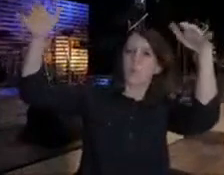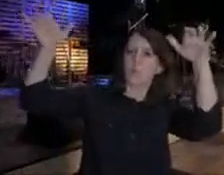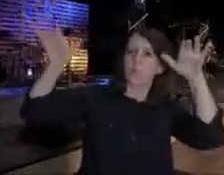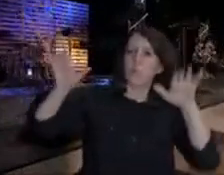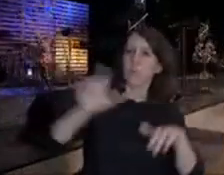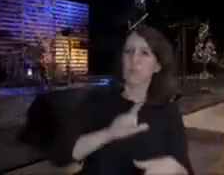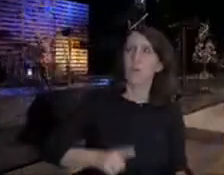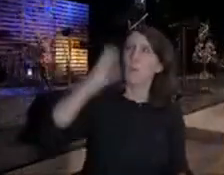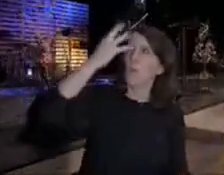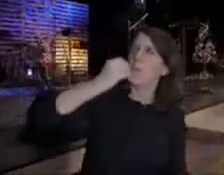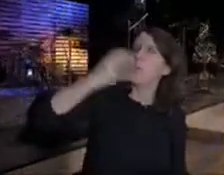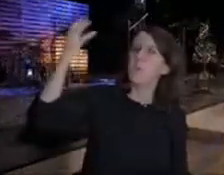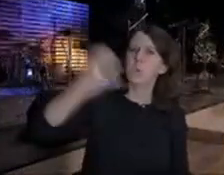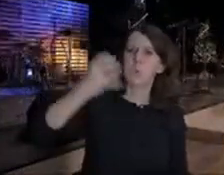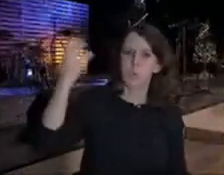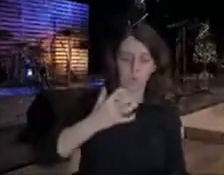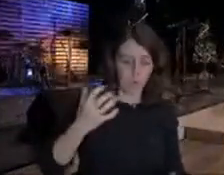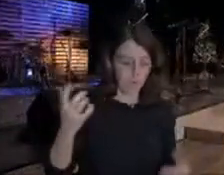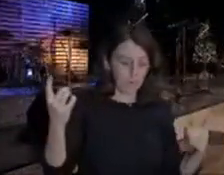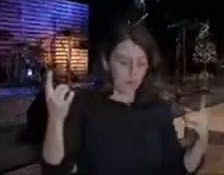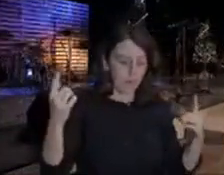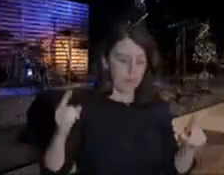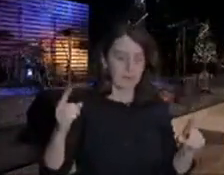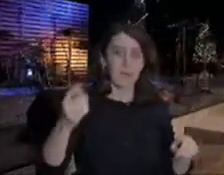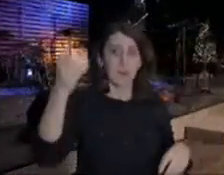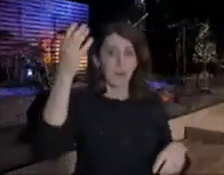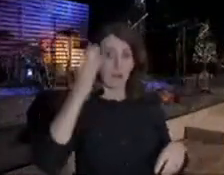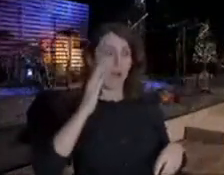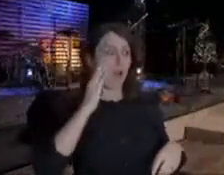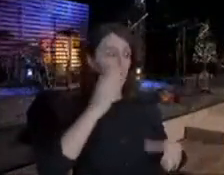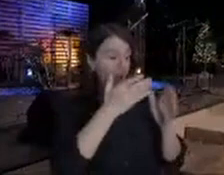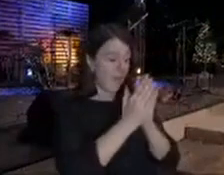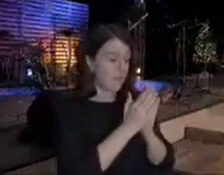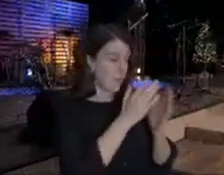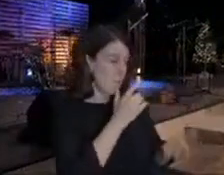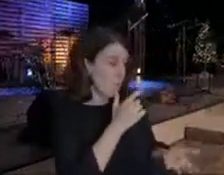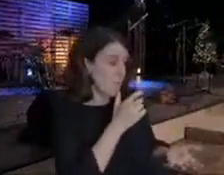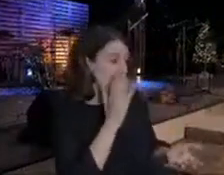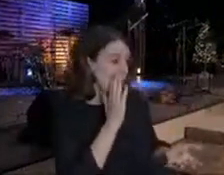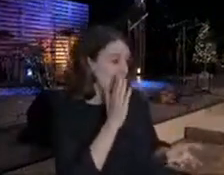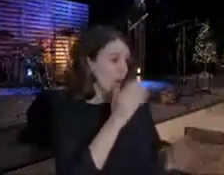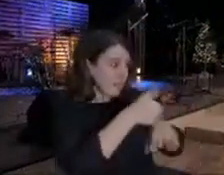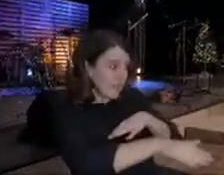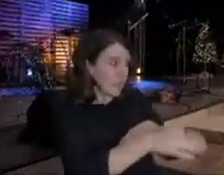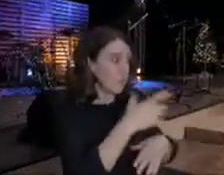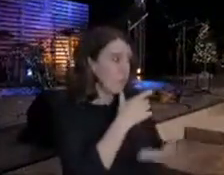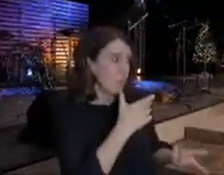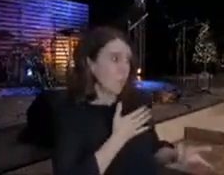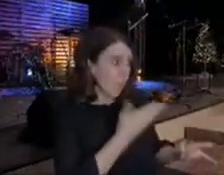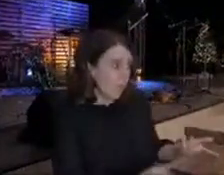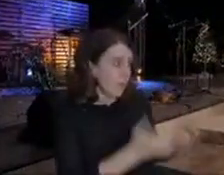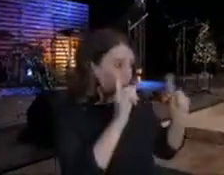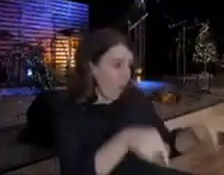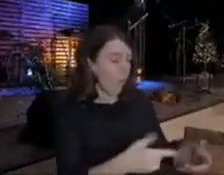a beautiful image. But one of the things that happens in that space is that God begins to ask this question: who's going to go? Who will